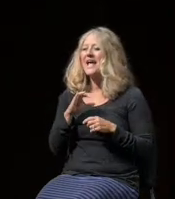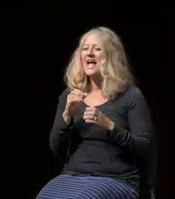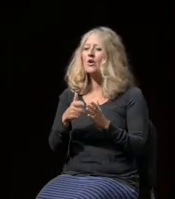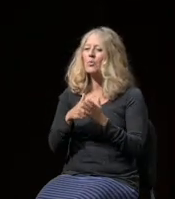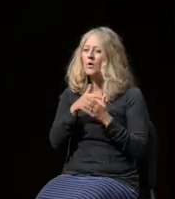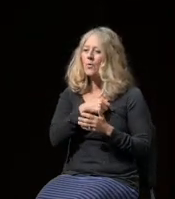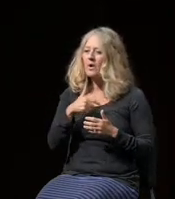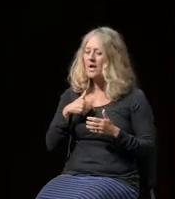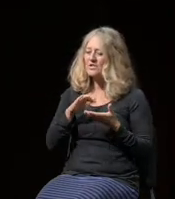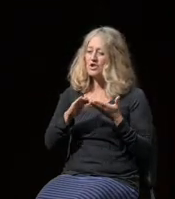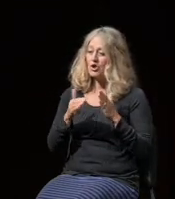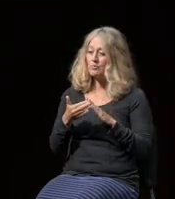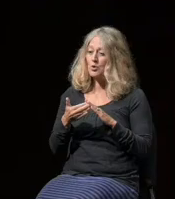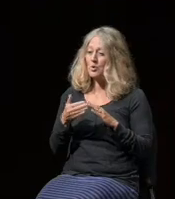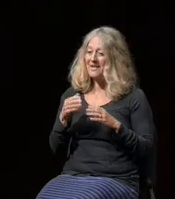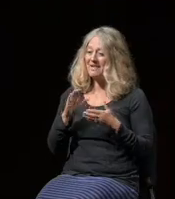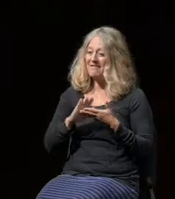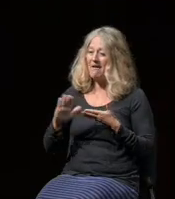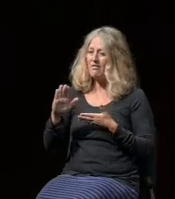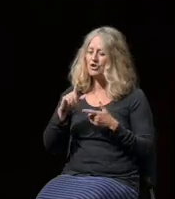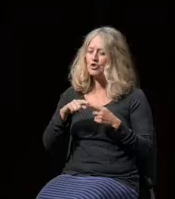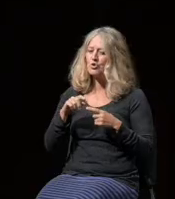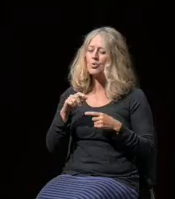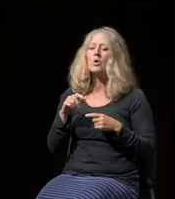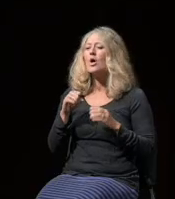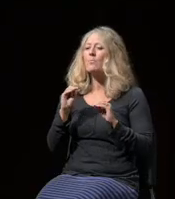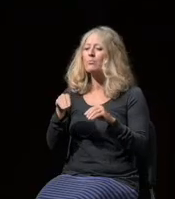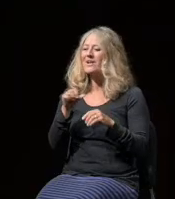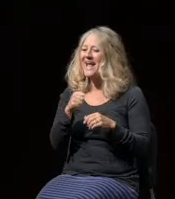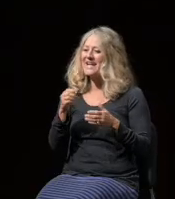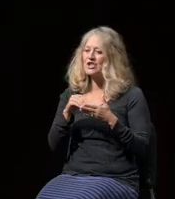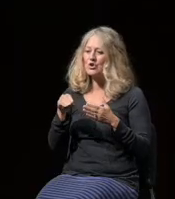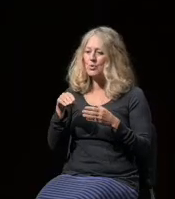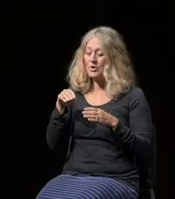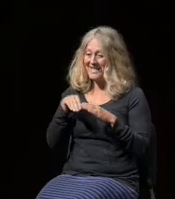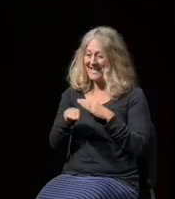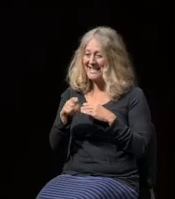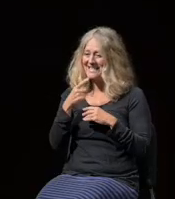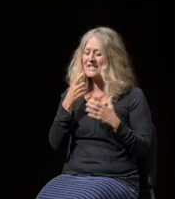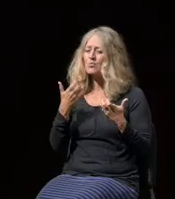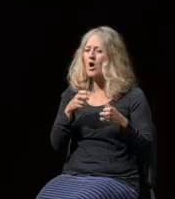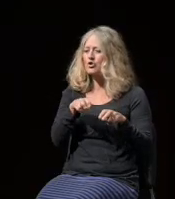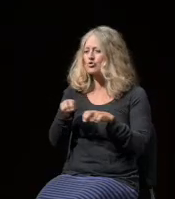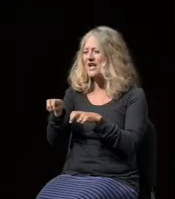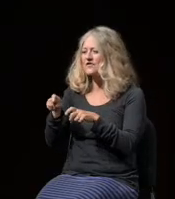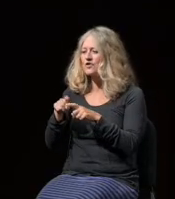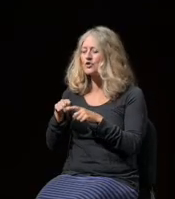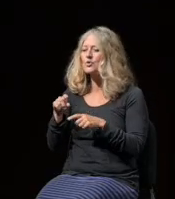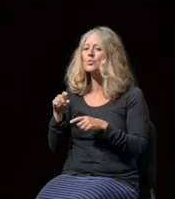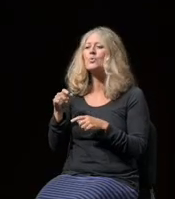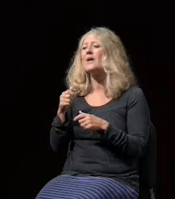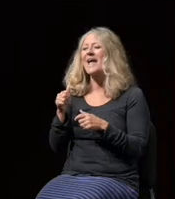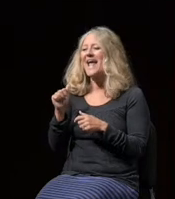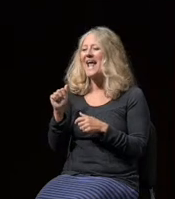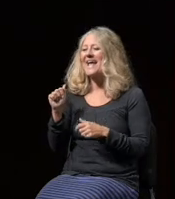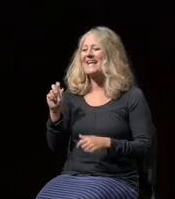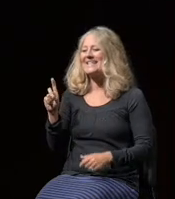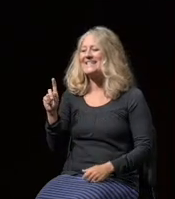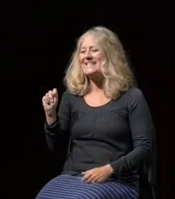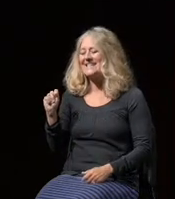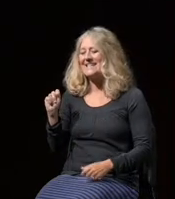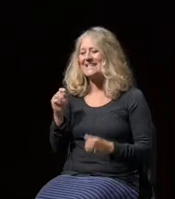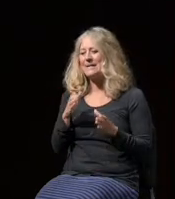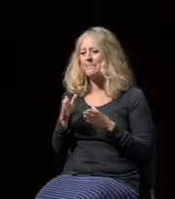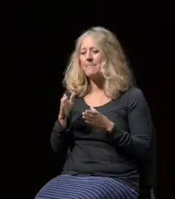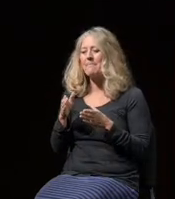us, the community colleges, to place any student who walks through the door and says they want to transfer onto an ADT pathway.